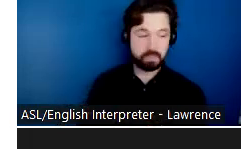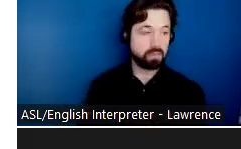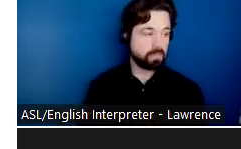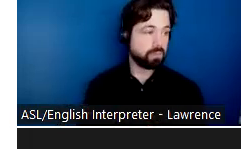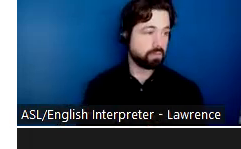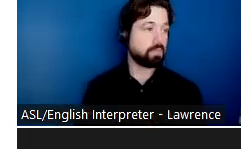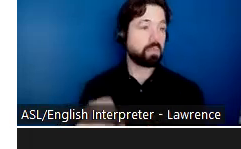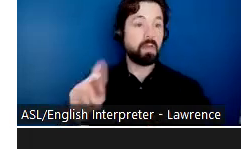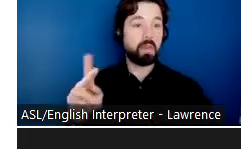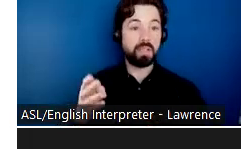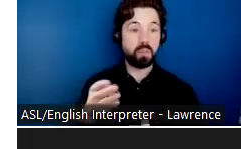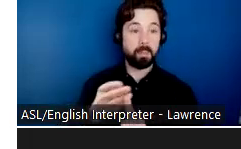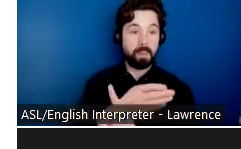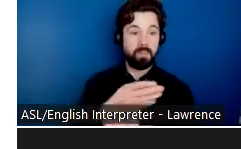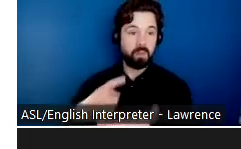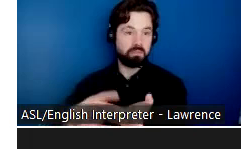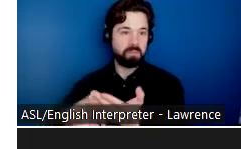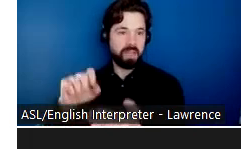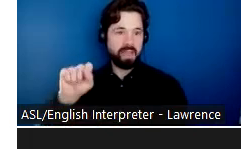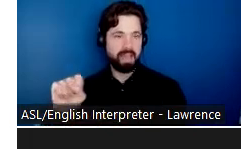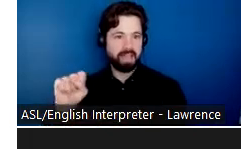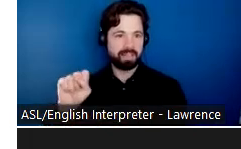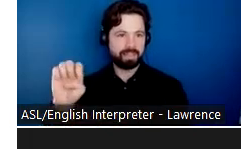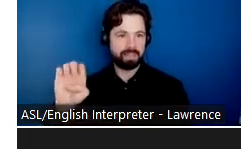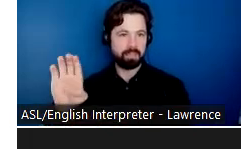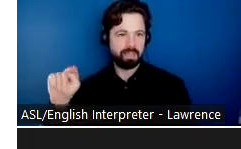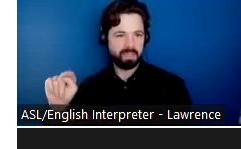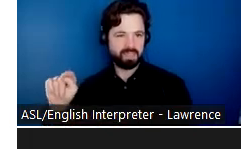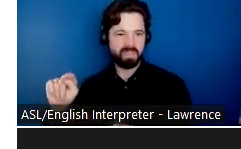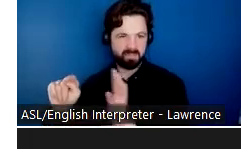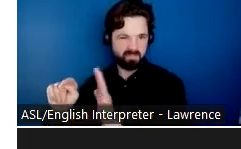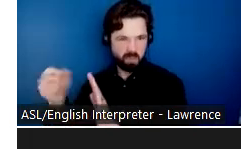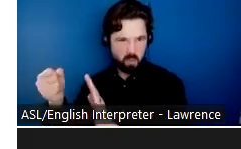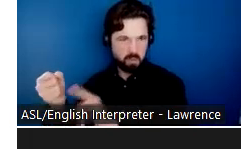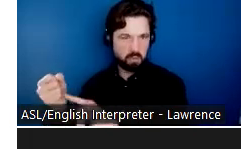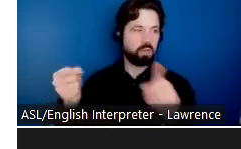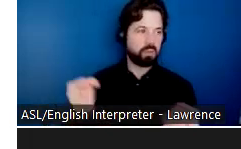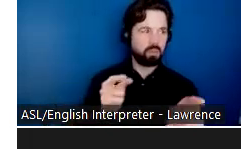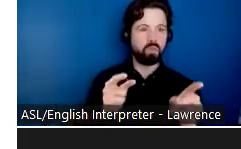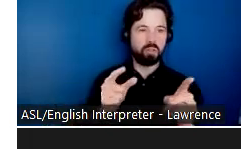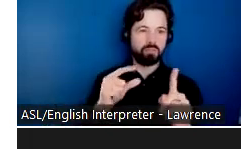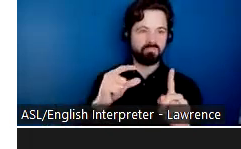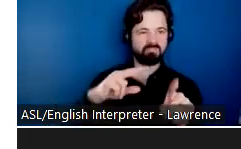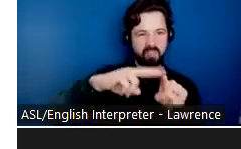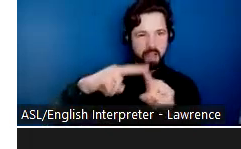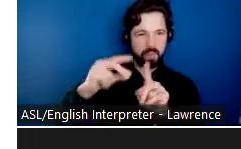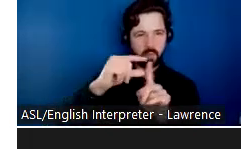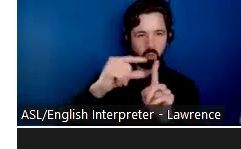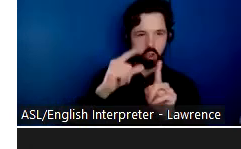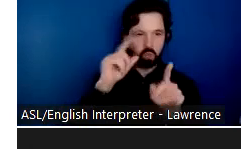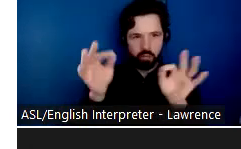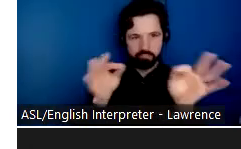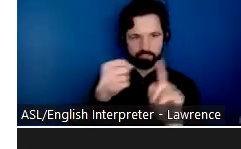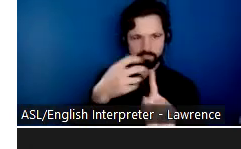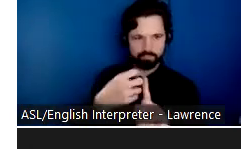Okay, before we get into the S-EBT specifics, we want to define terminology that will be important to know to understand the